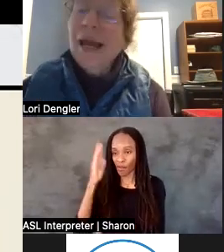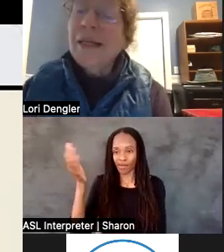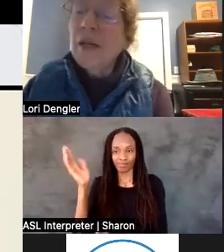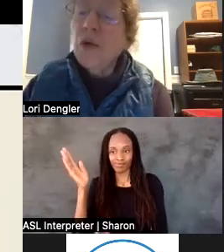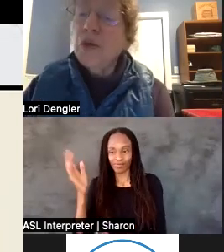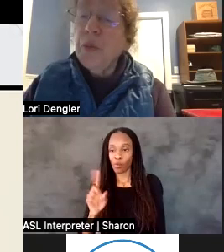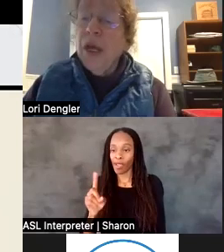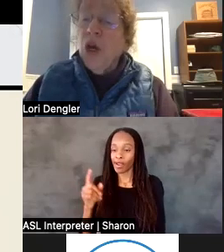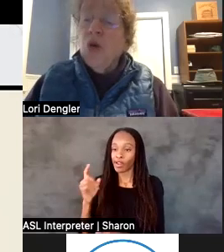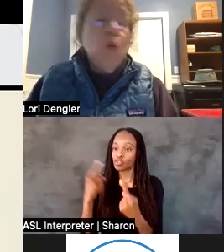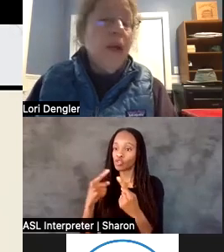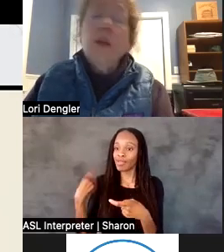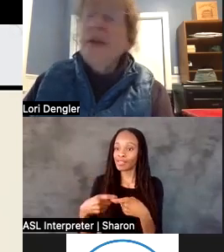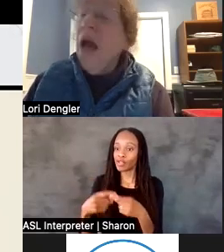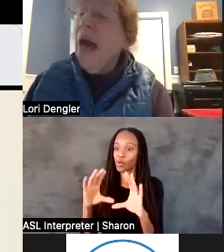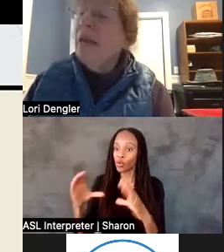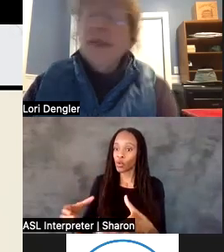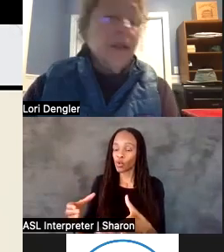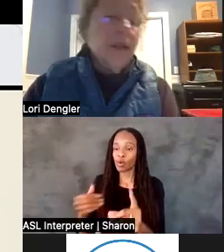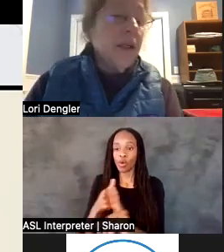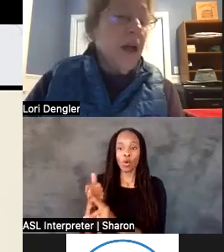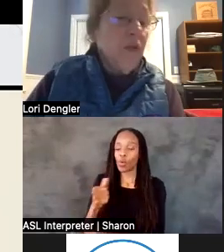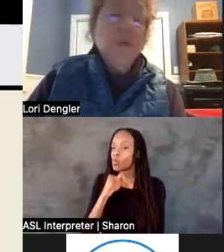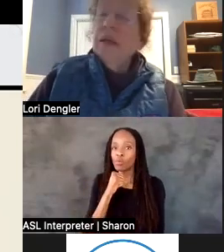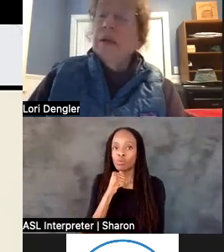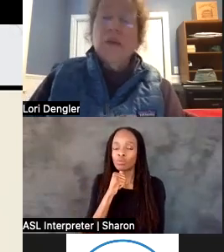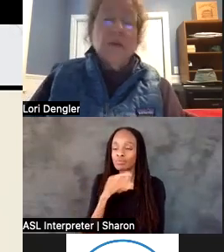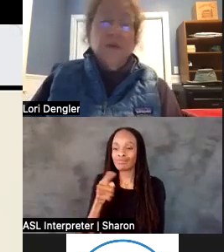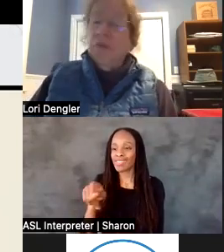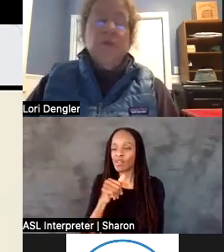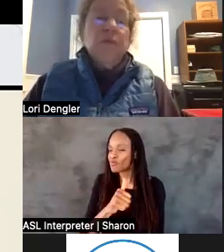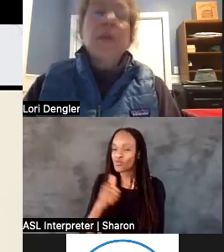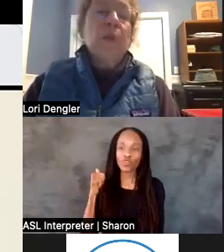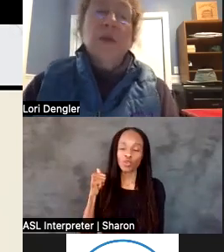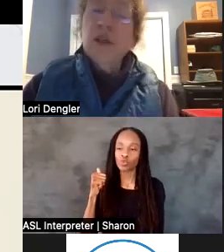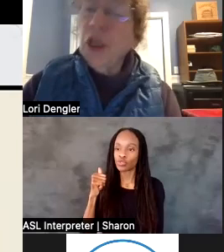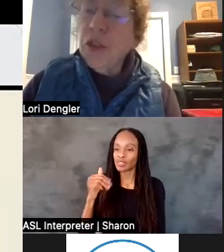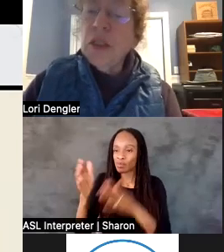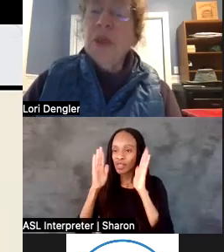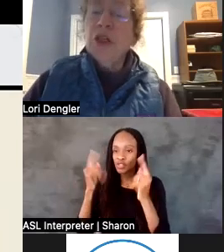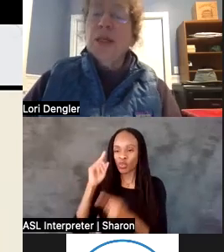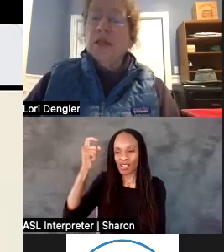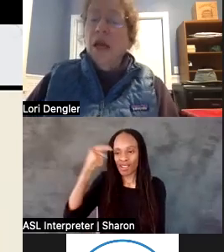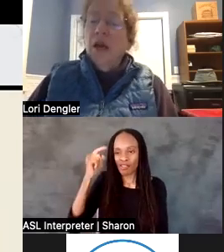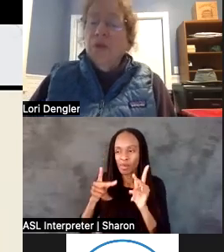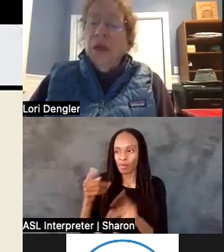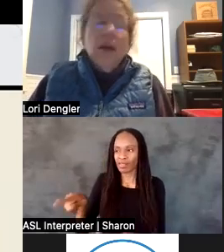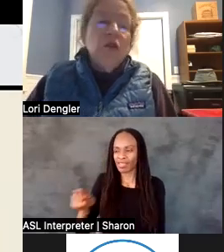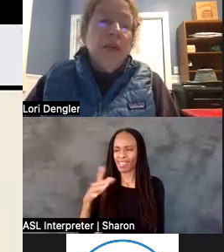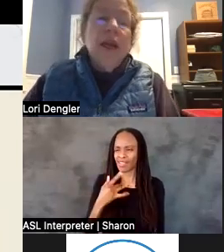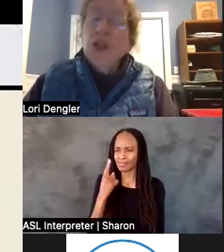a Latino group who will not listen to government people. They're so suspicious